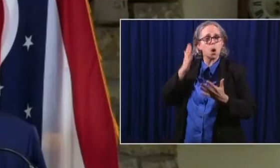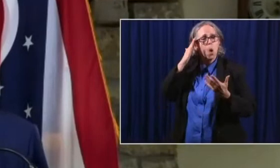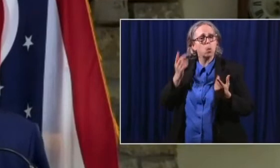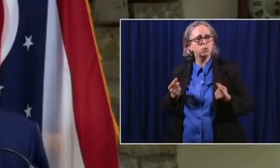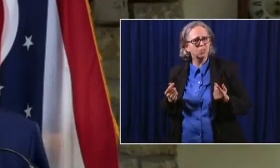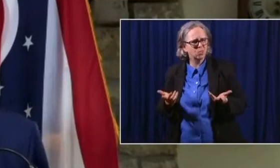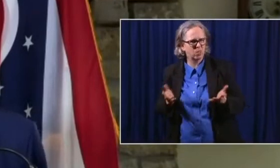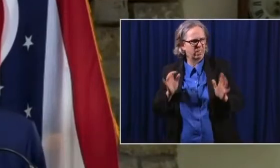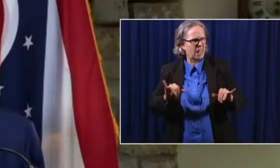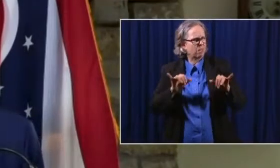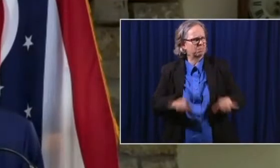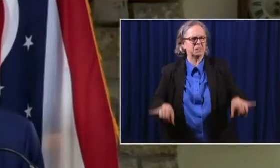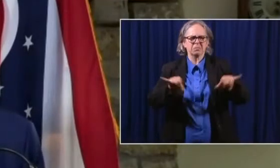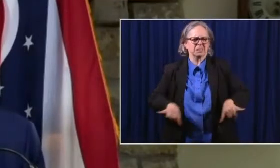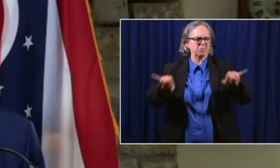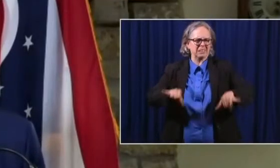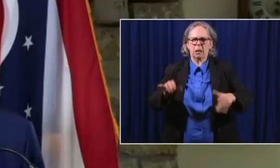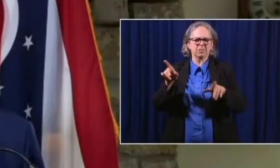happens.